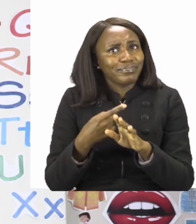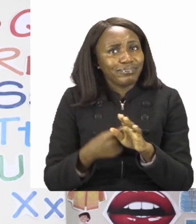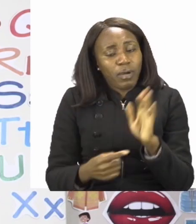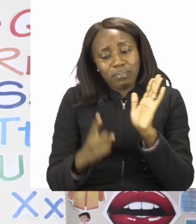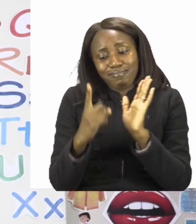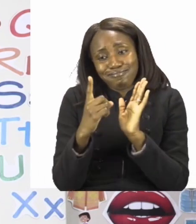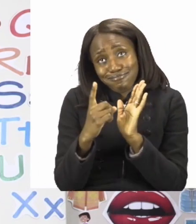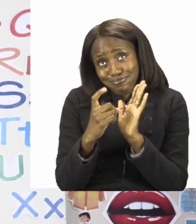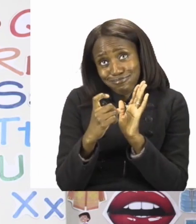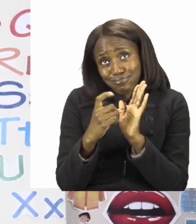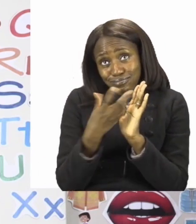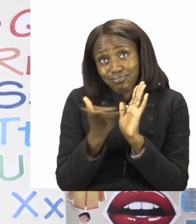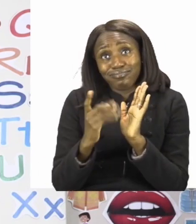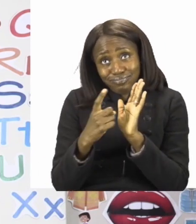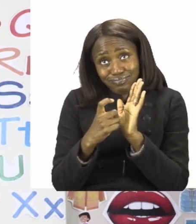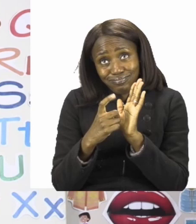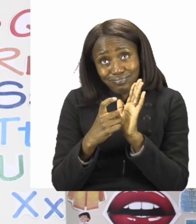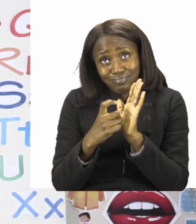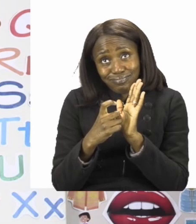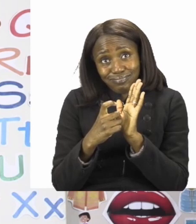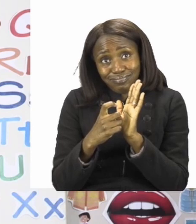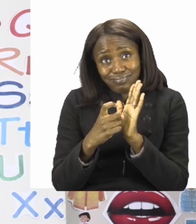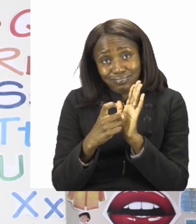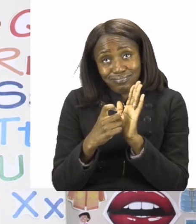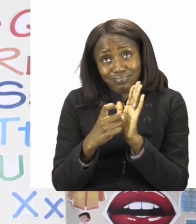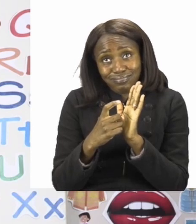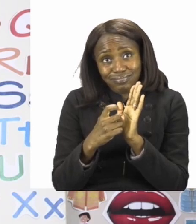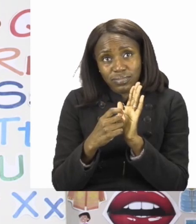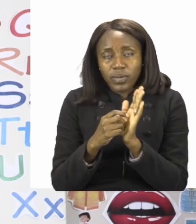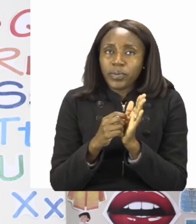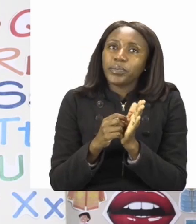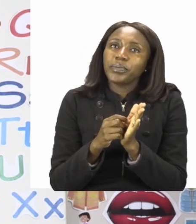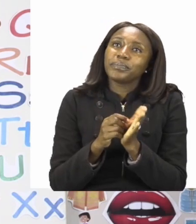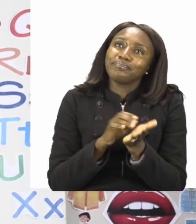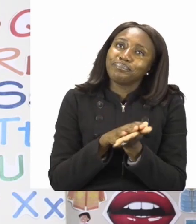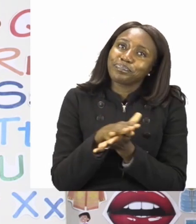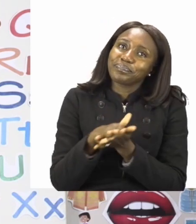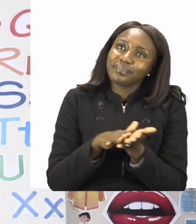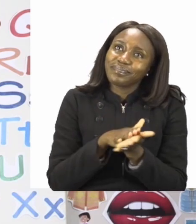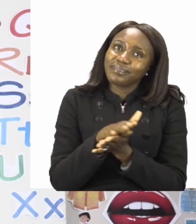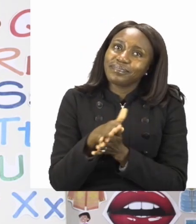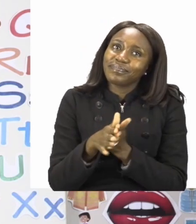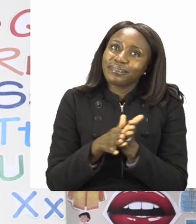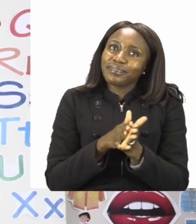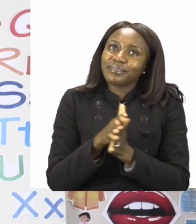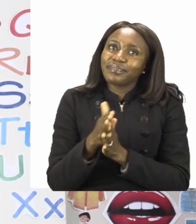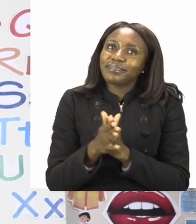our sanitizer and put a little bit inside our hand. Then we rub